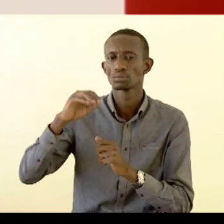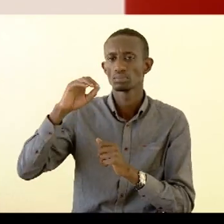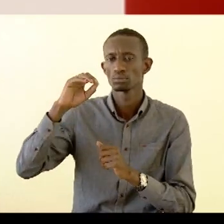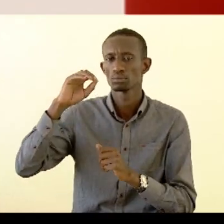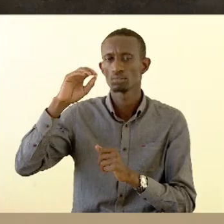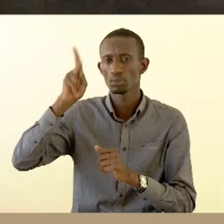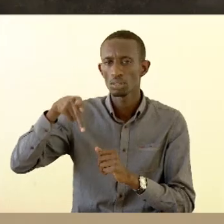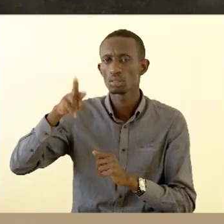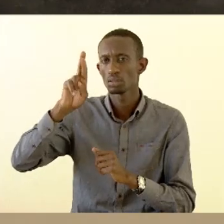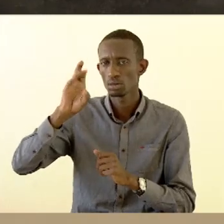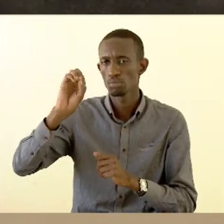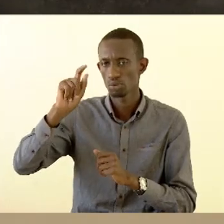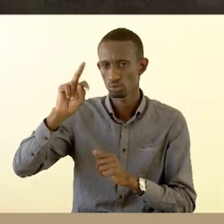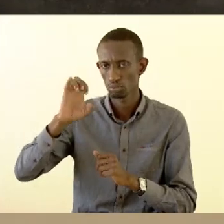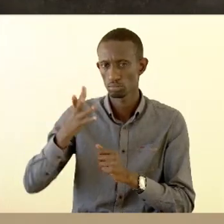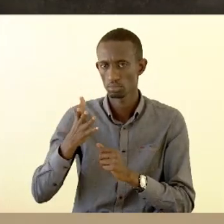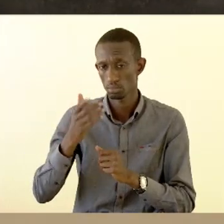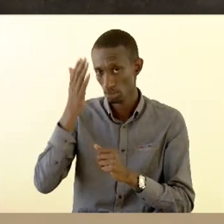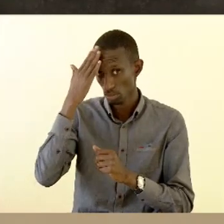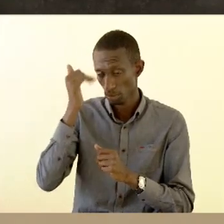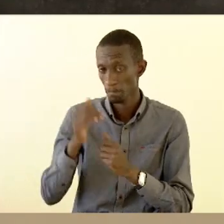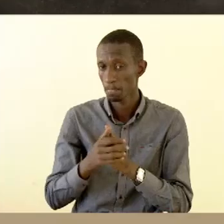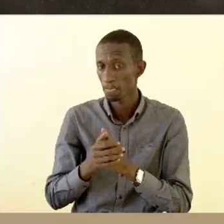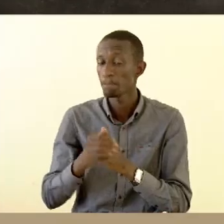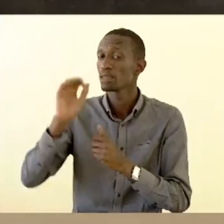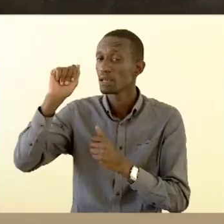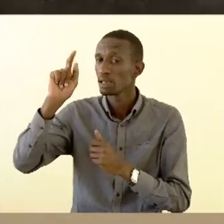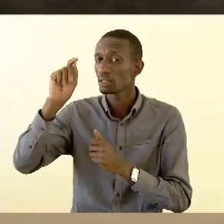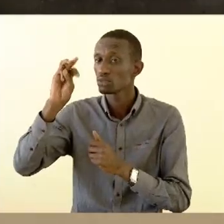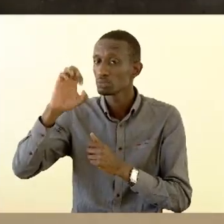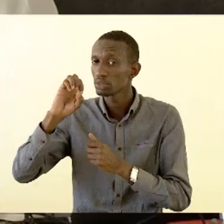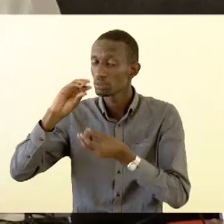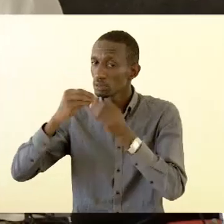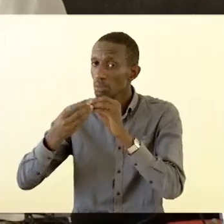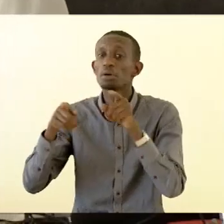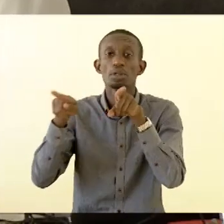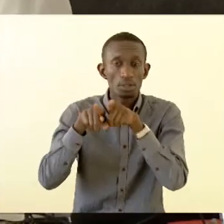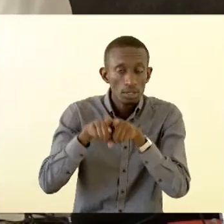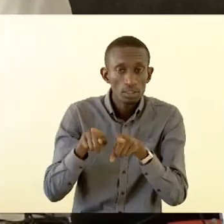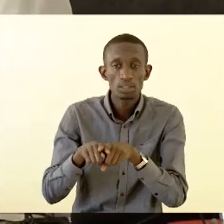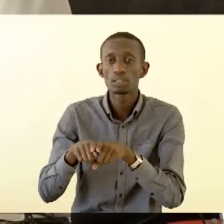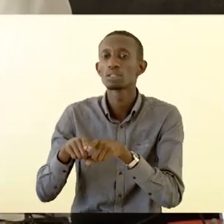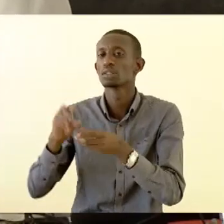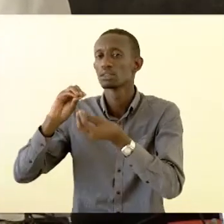we know that the atomic number is equal to the number of protons. So number